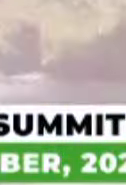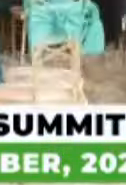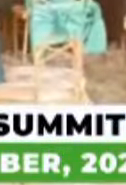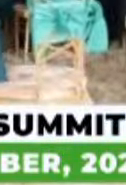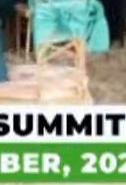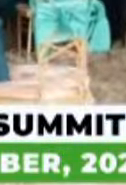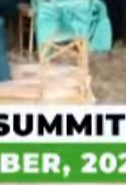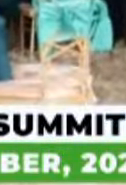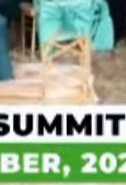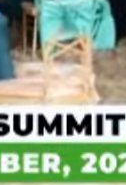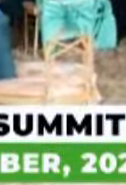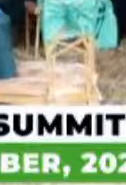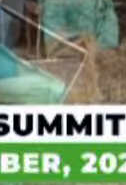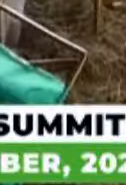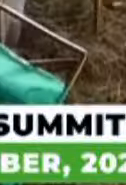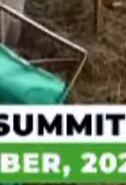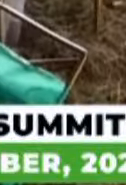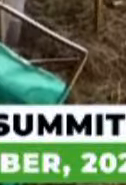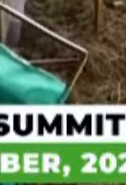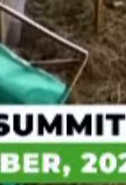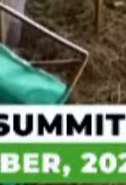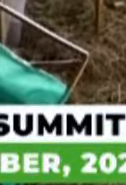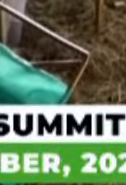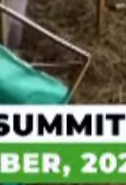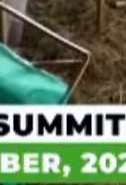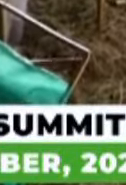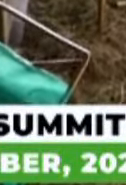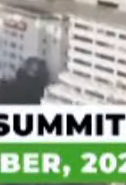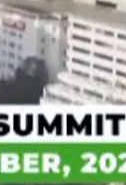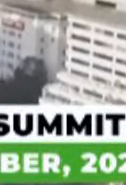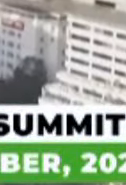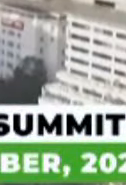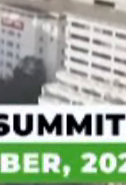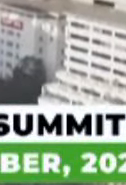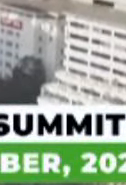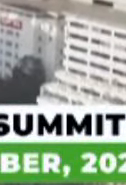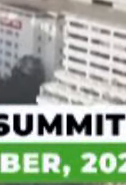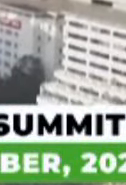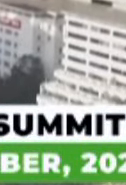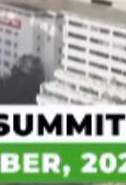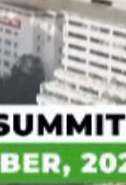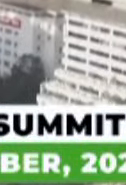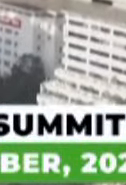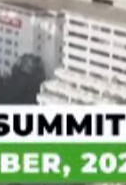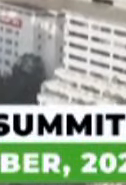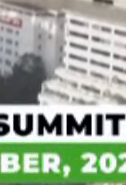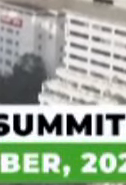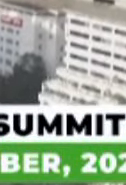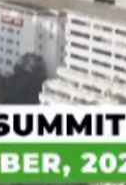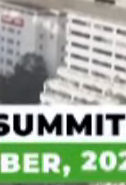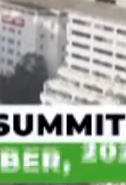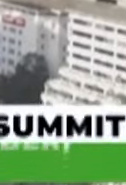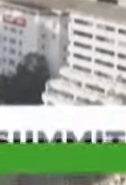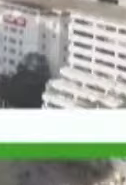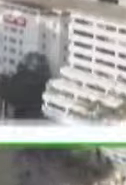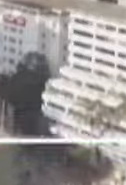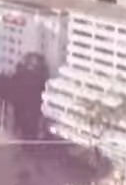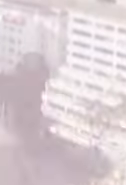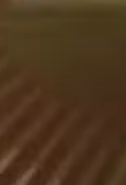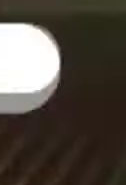The summit will be held at KWS Clubhouse, Nairobi, and be live on NTV at 8